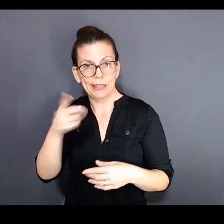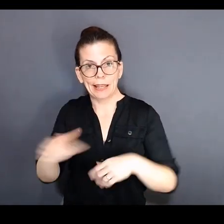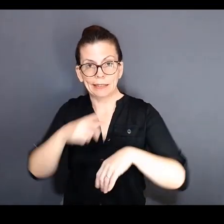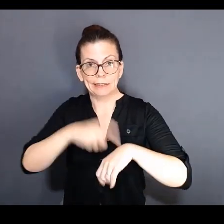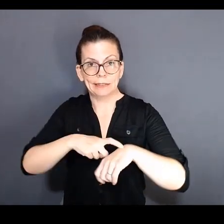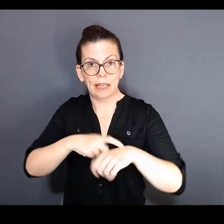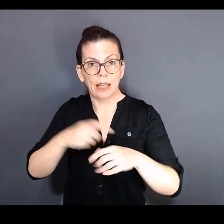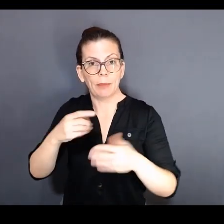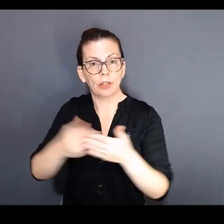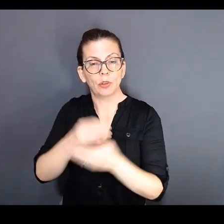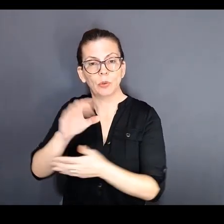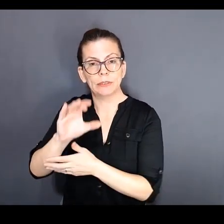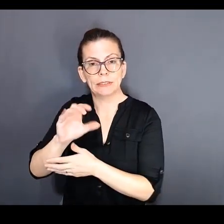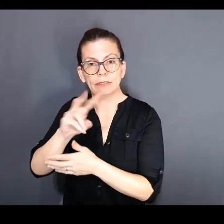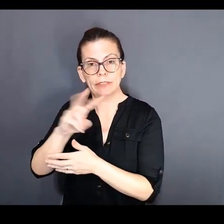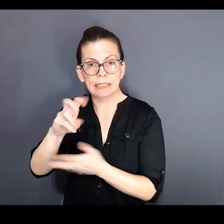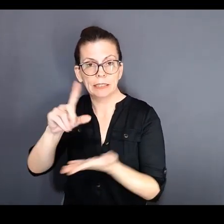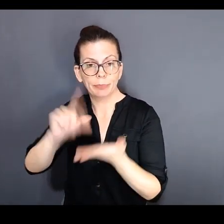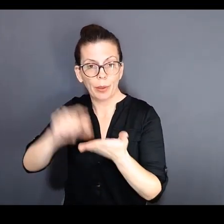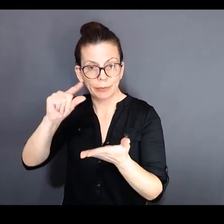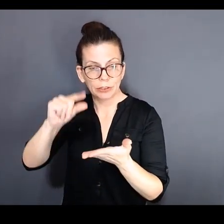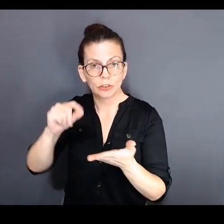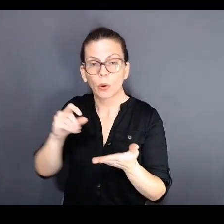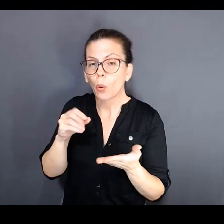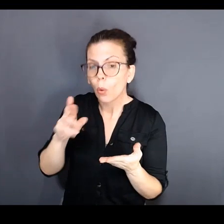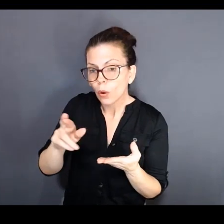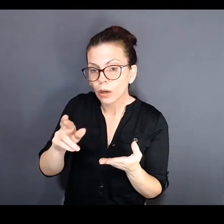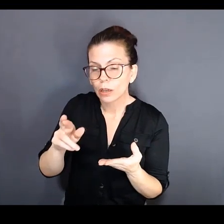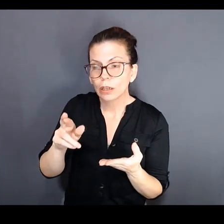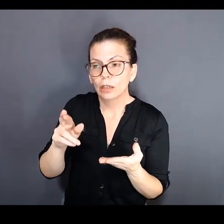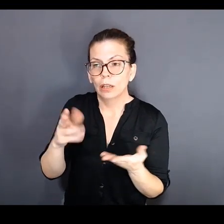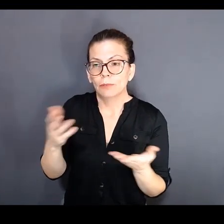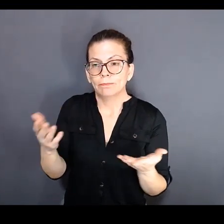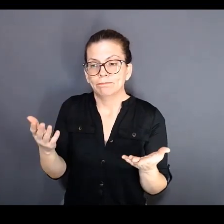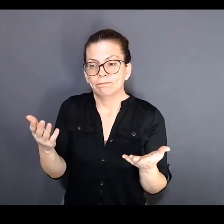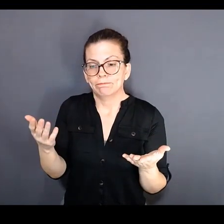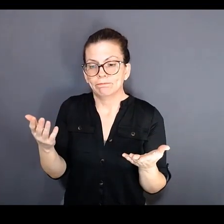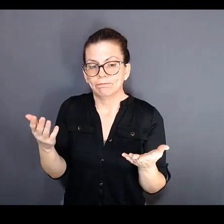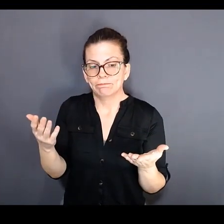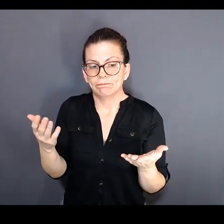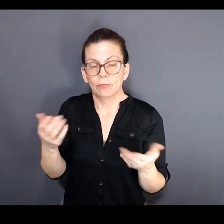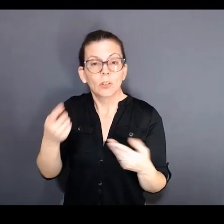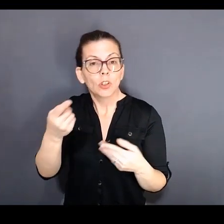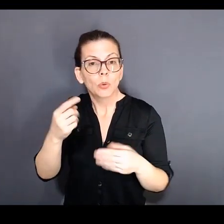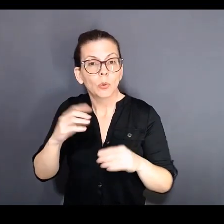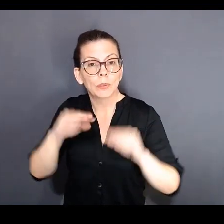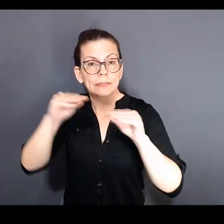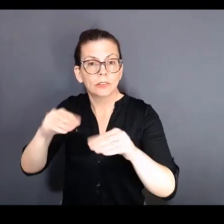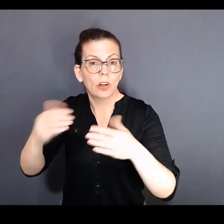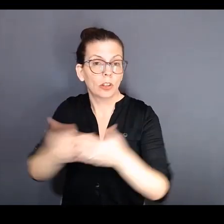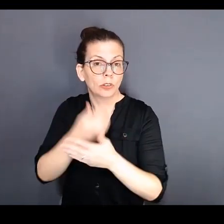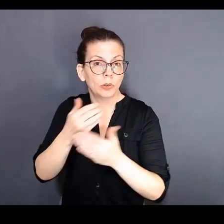let's see here. So here you can see anytime a new CVE is published, or even